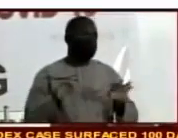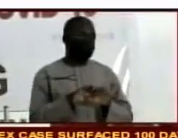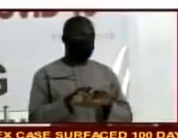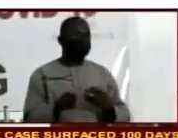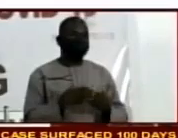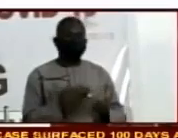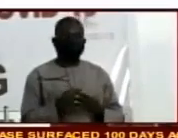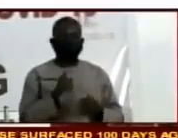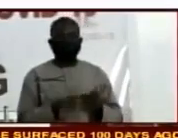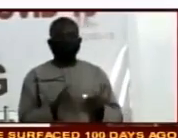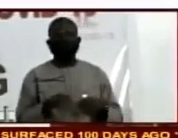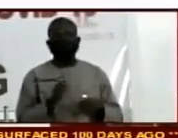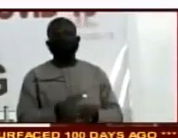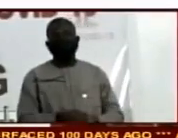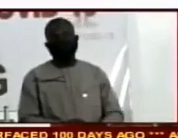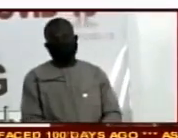on.